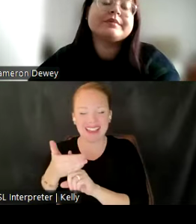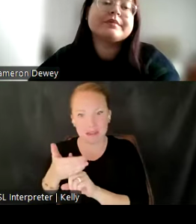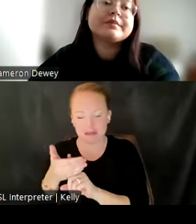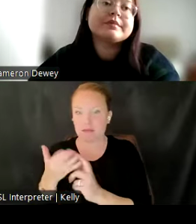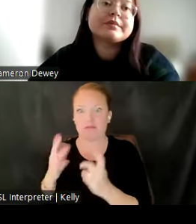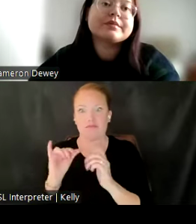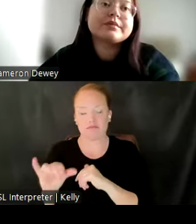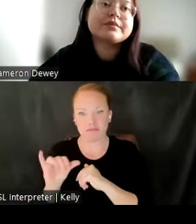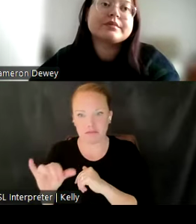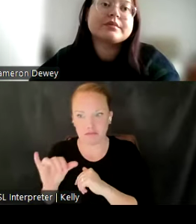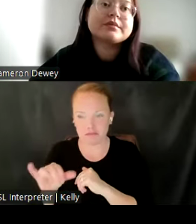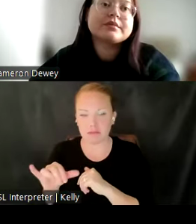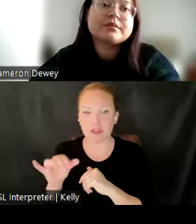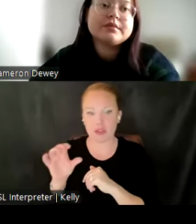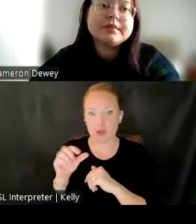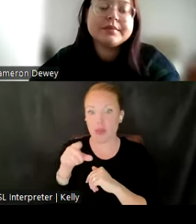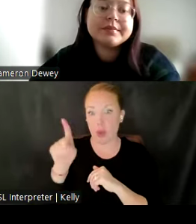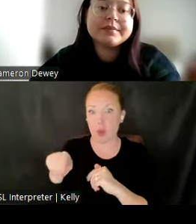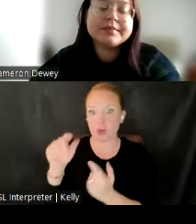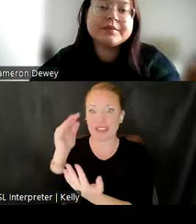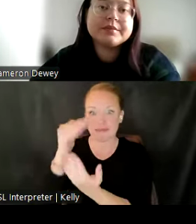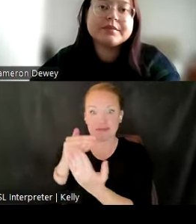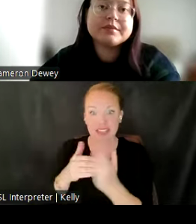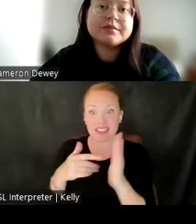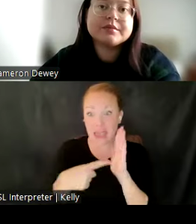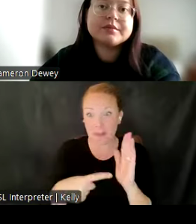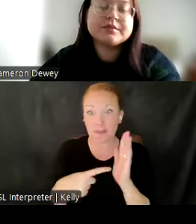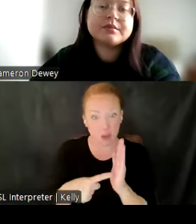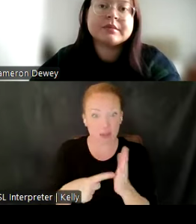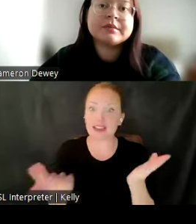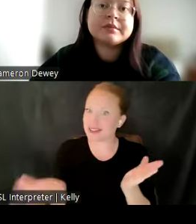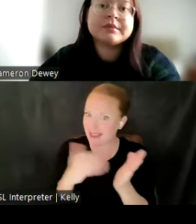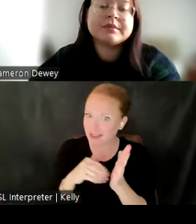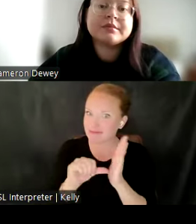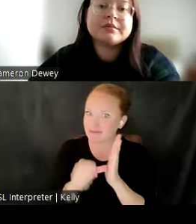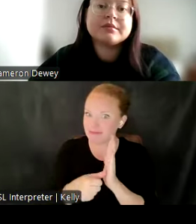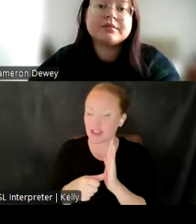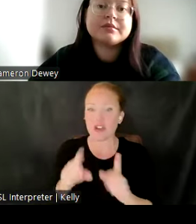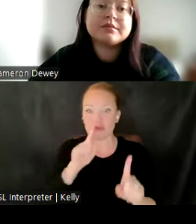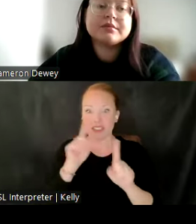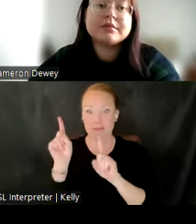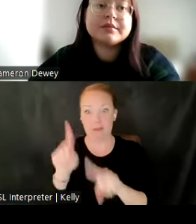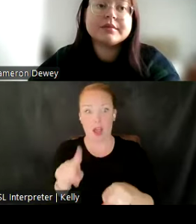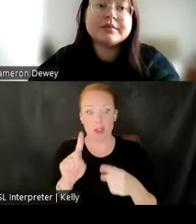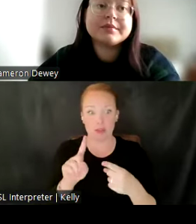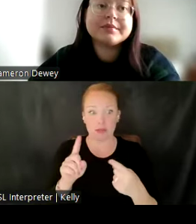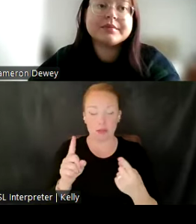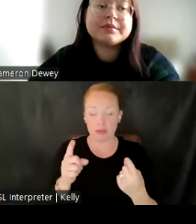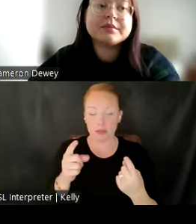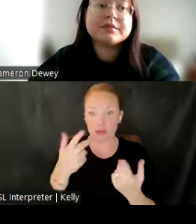these examples that you guys are listing all go back to the idea that responses to trauma may